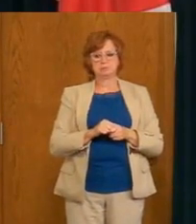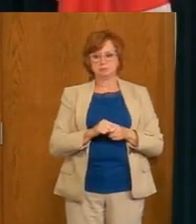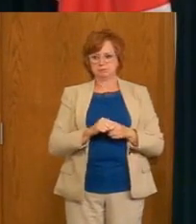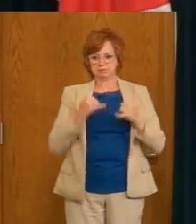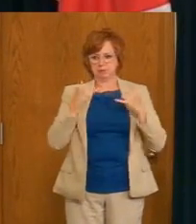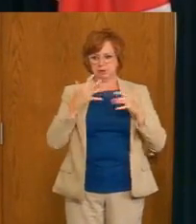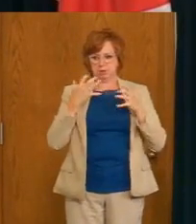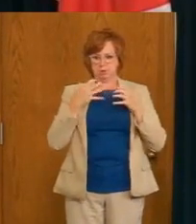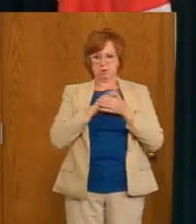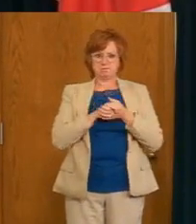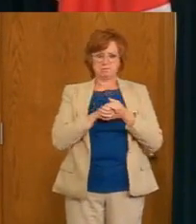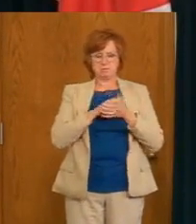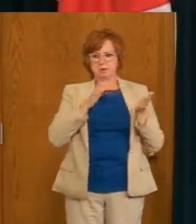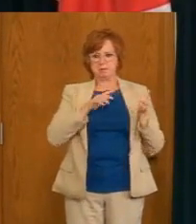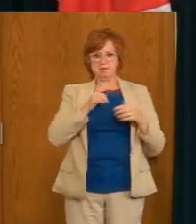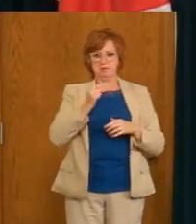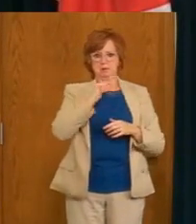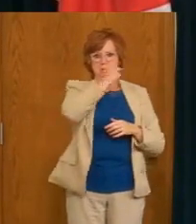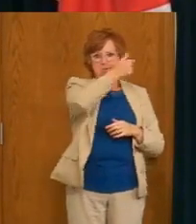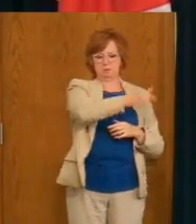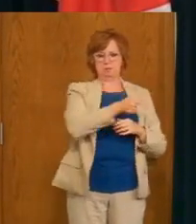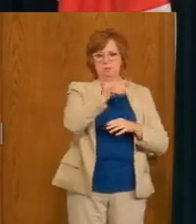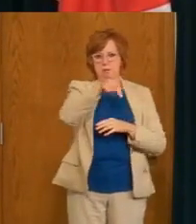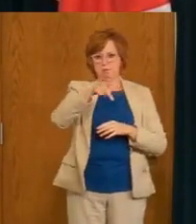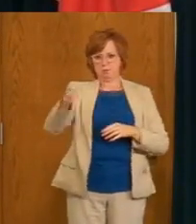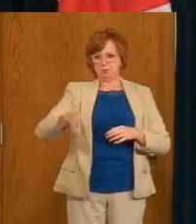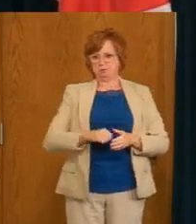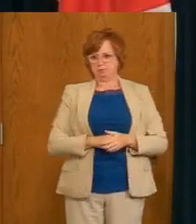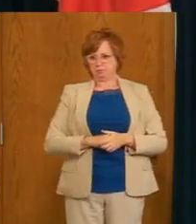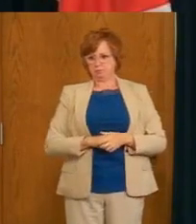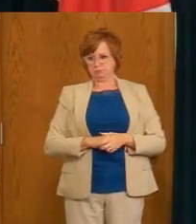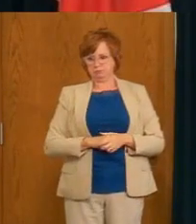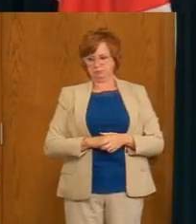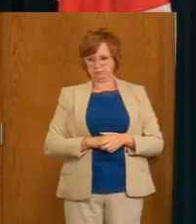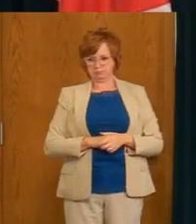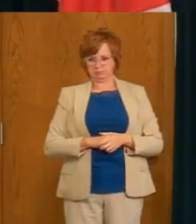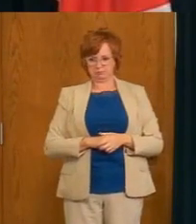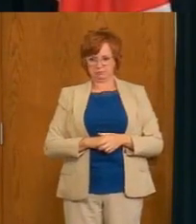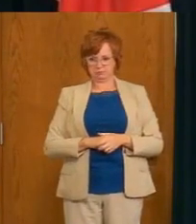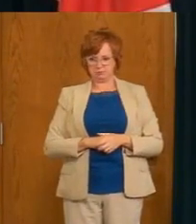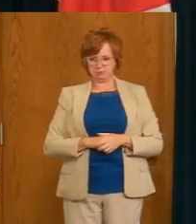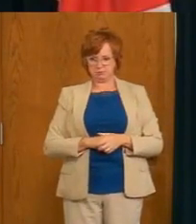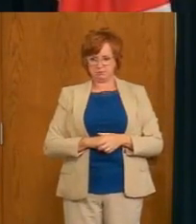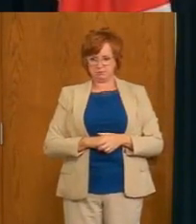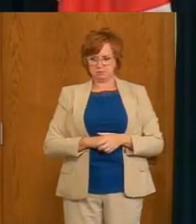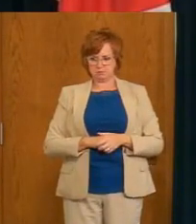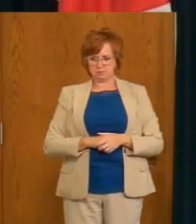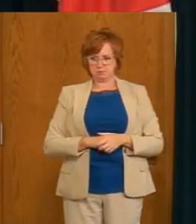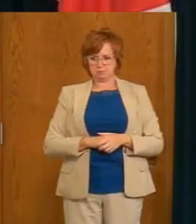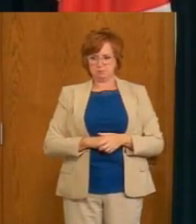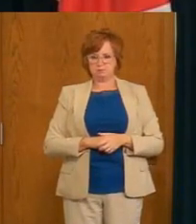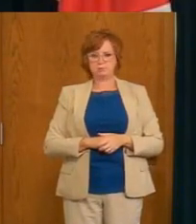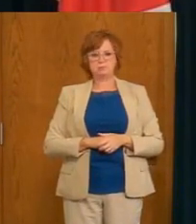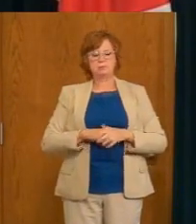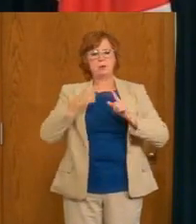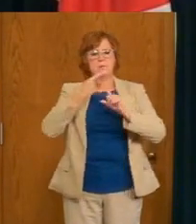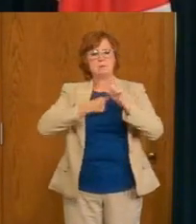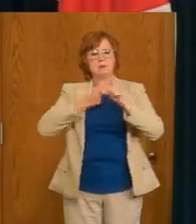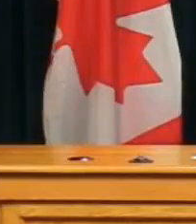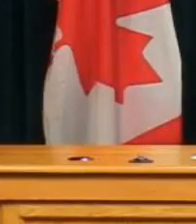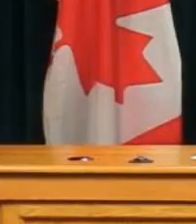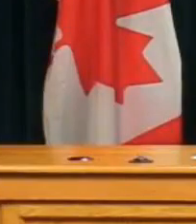And now I'll just maybe move to the slide deck to look at our monthly update on breakthrough cases. So this is